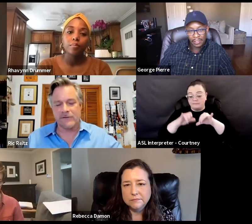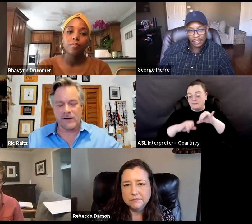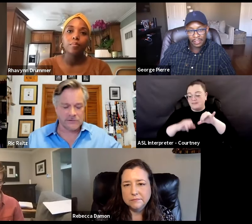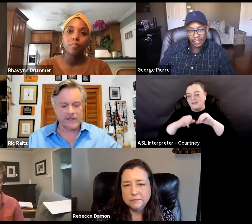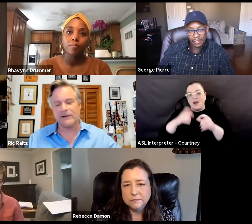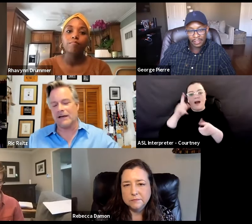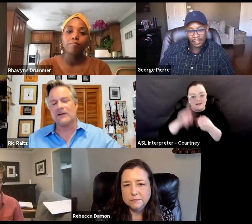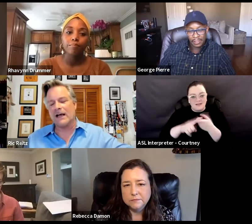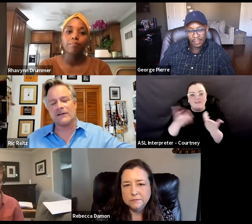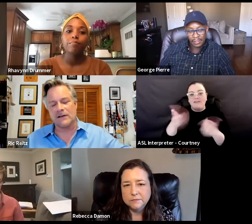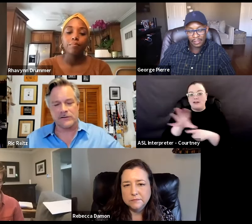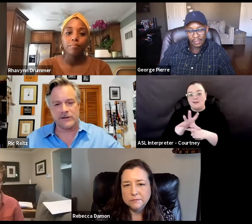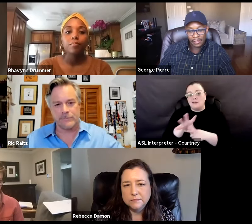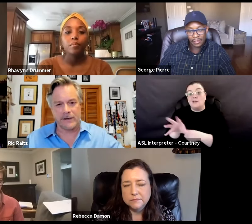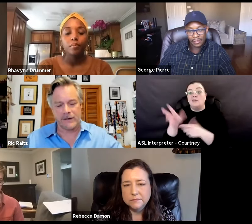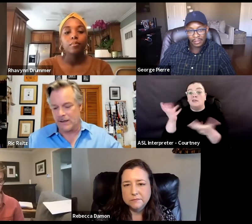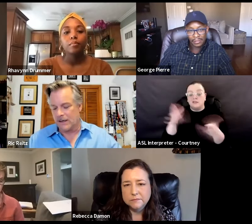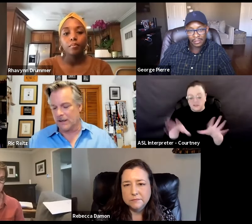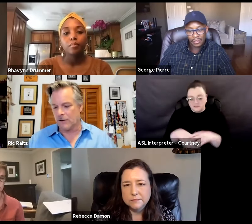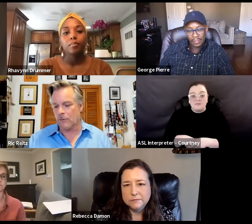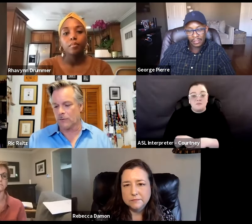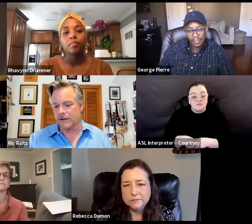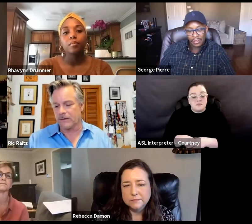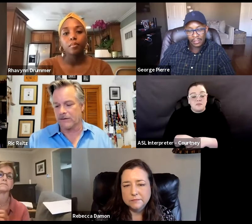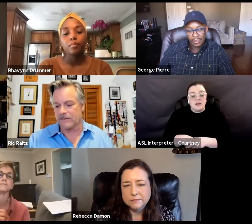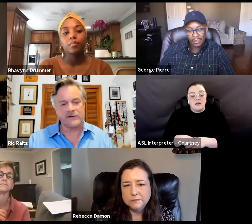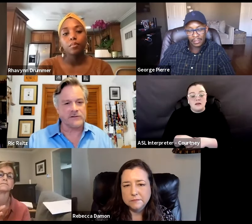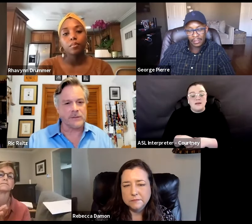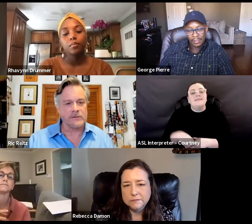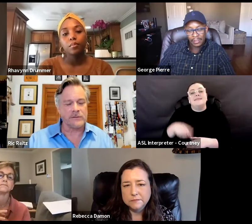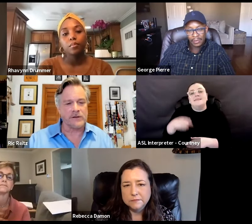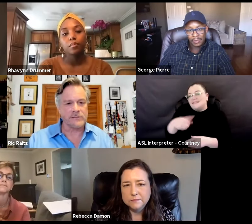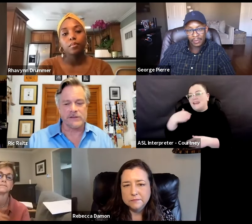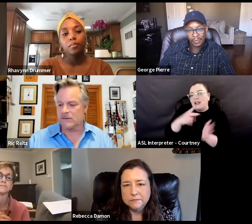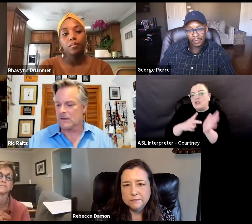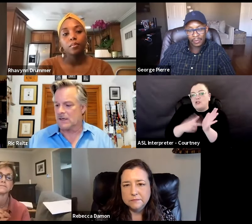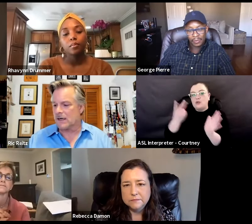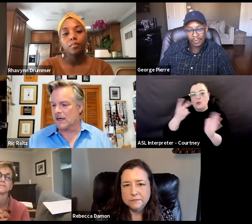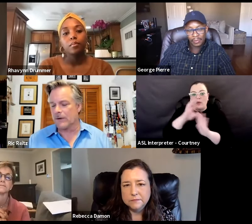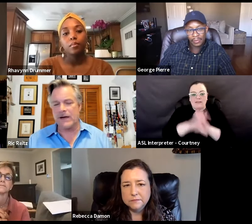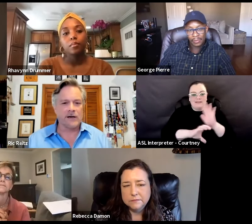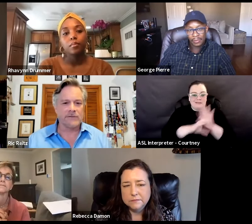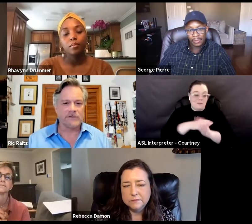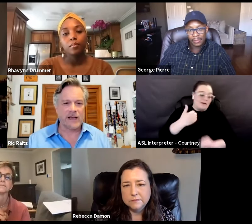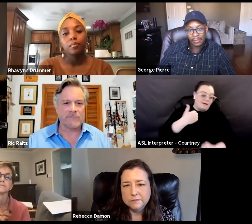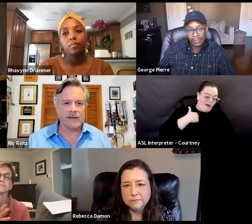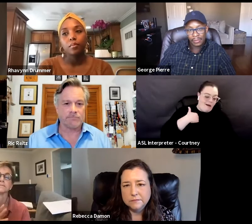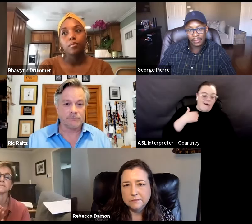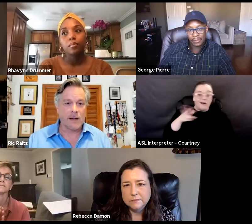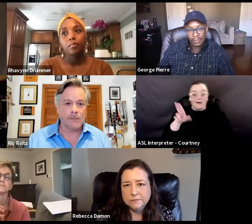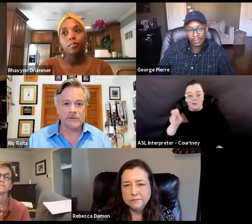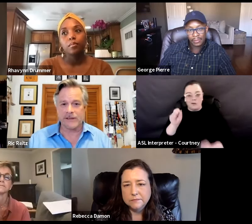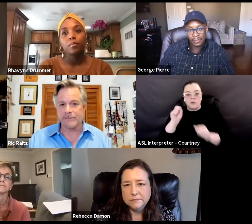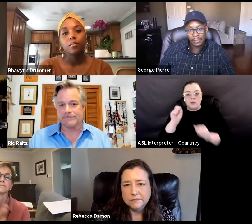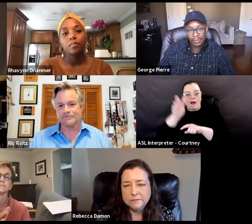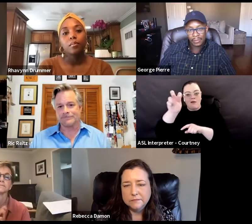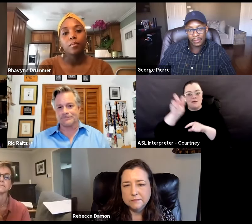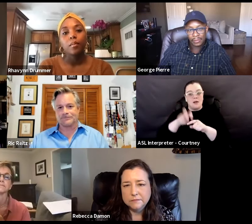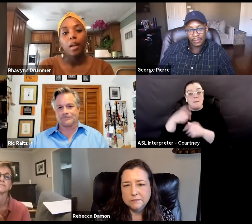out of country, and he had the luxury of being holding citizenship in 2 countries, but not all of us have that